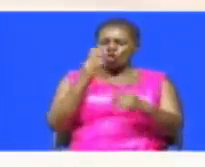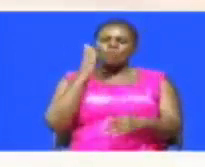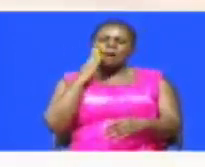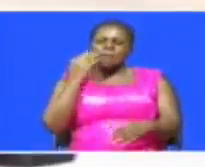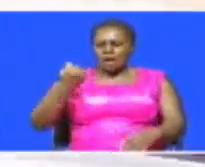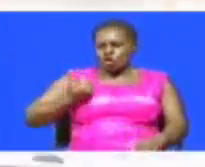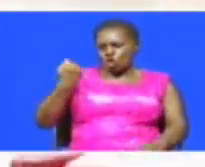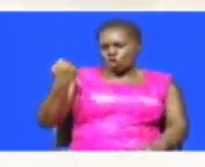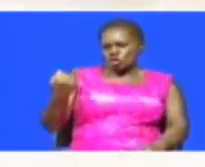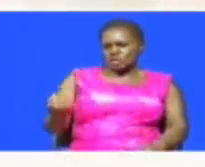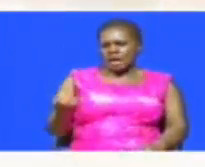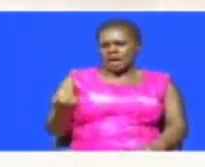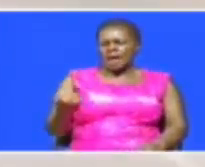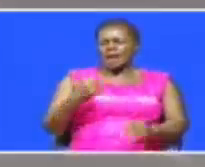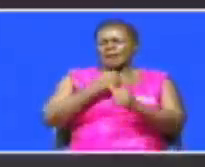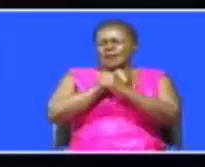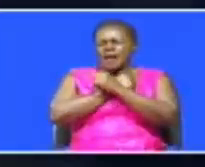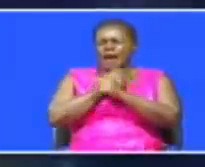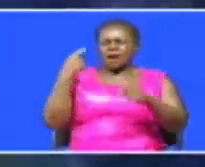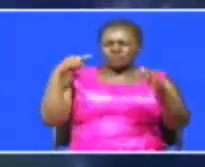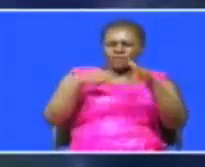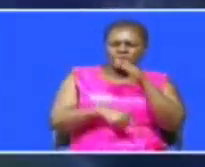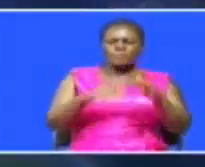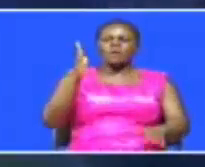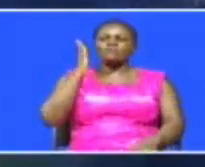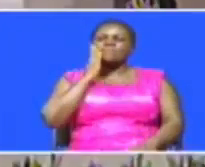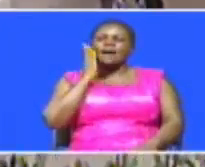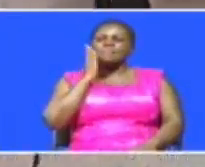daughter on a mother's undying love.